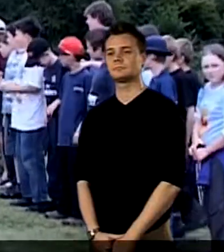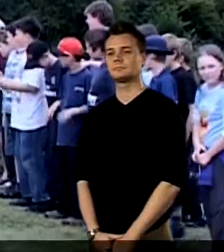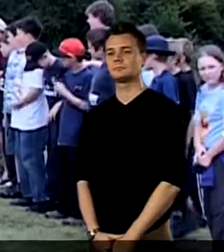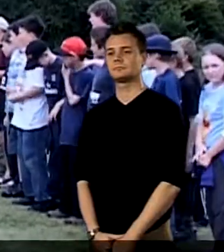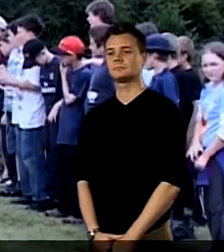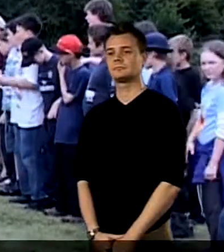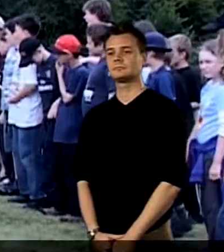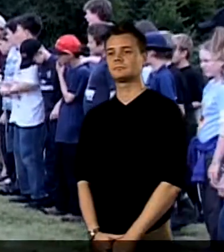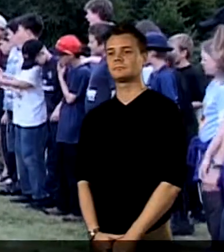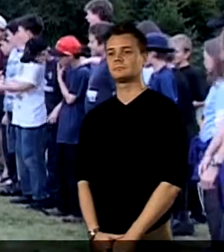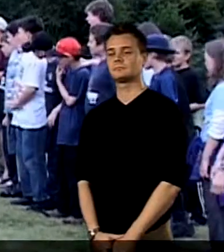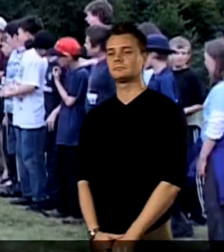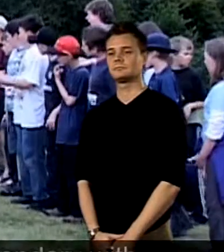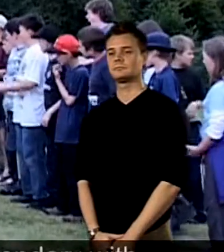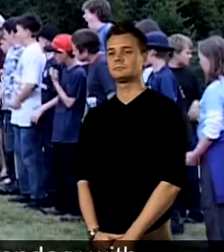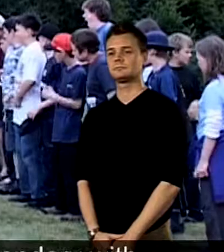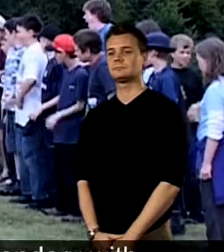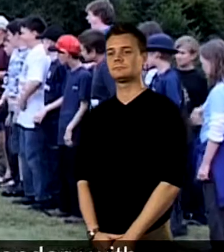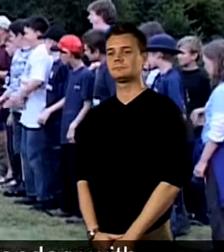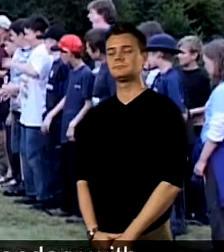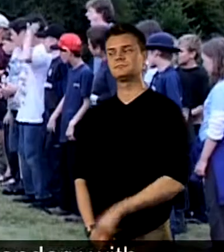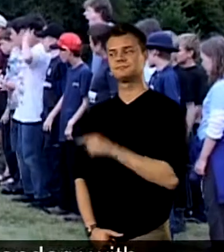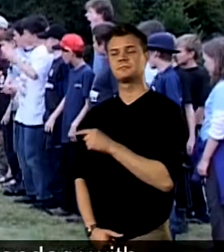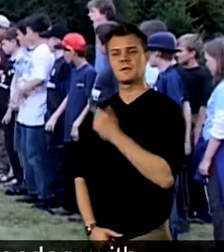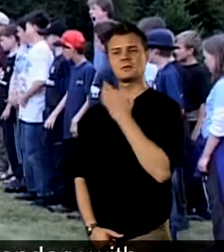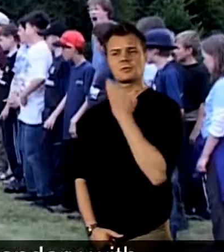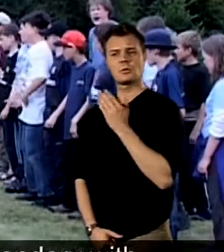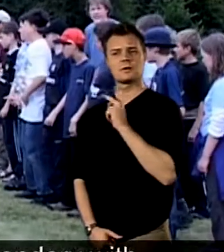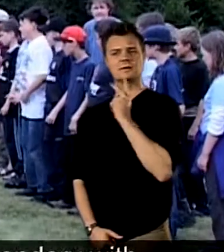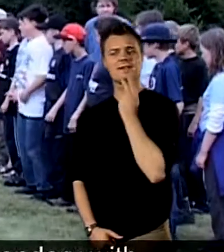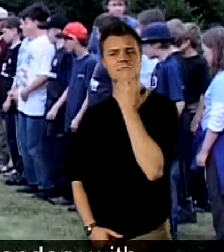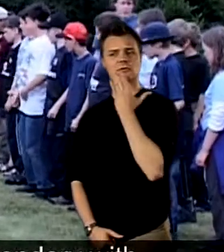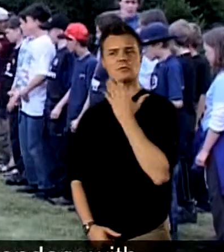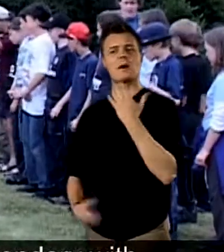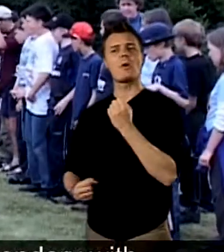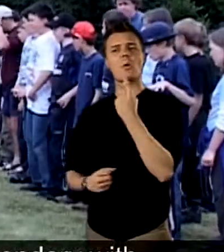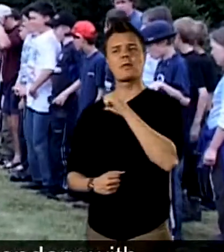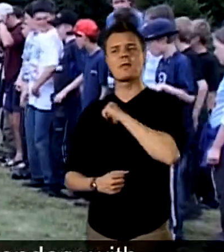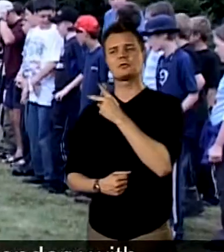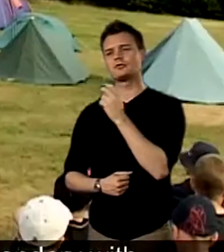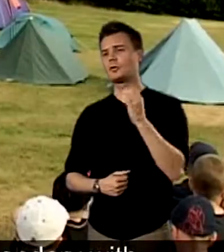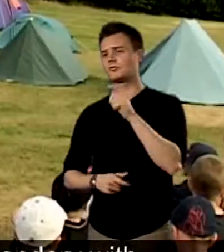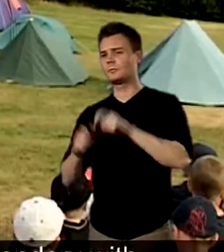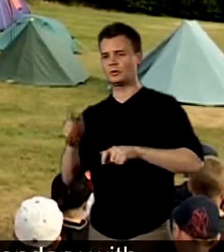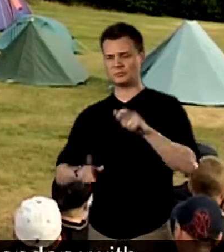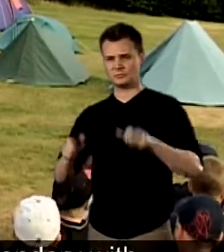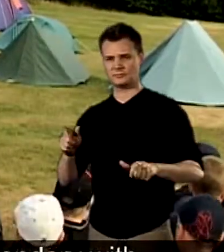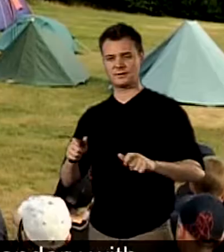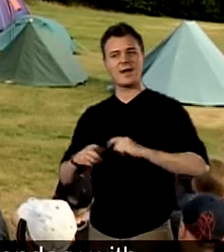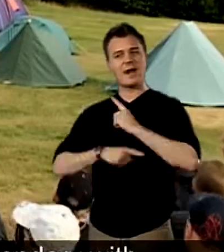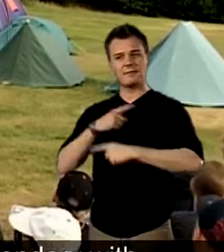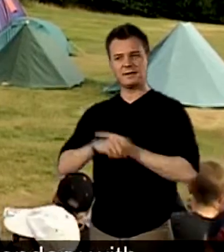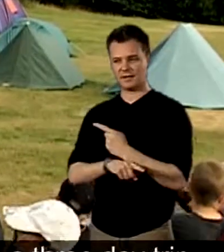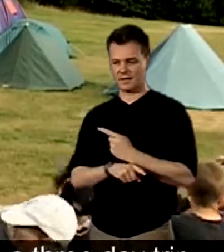what. Italy, do something. The Petersfield School is a secondary with 1,200 pupils. Each year, staff take